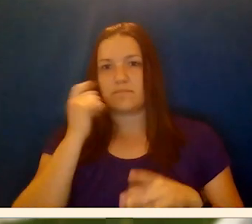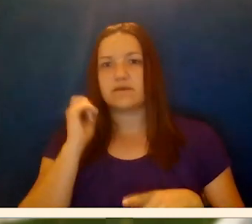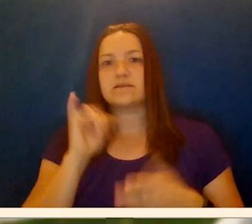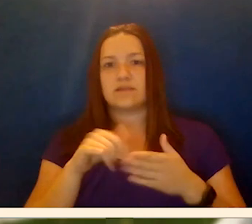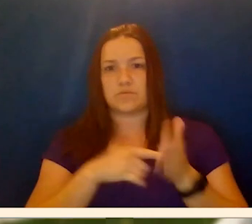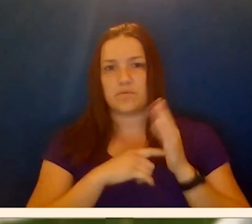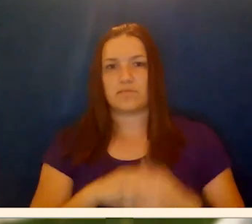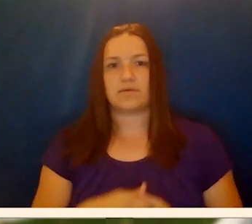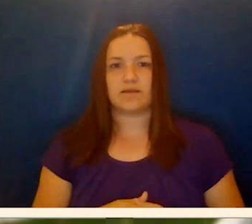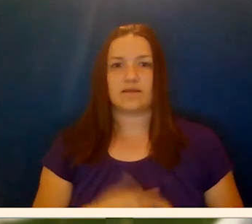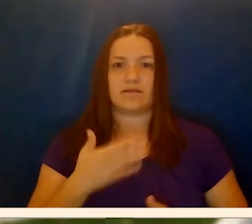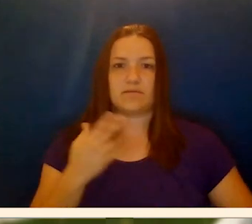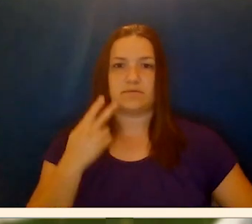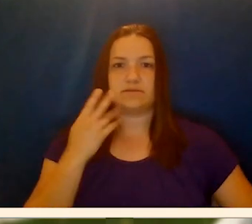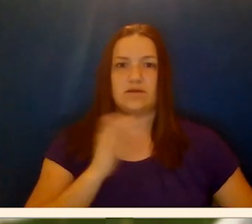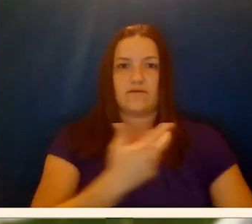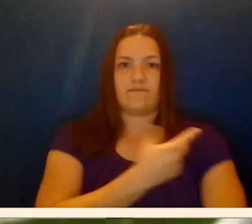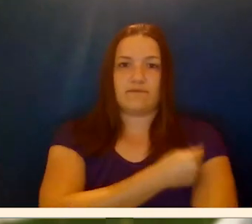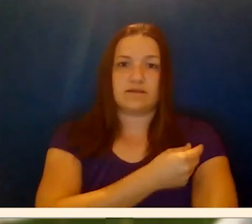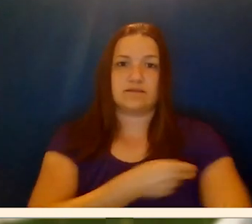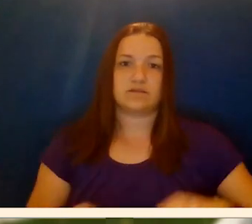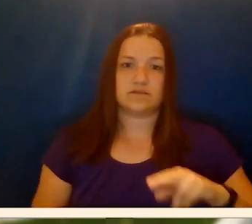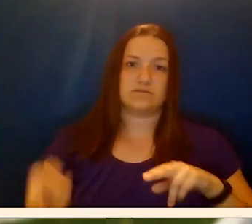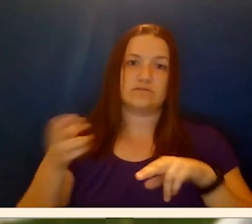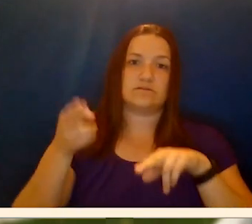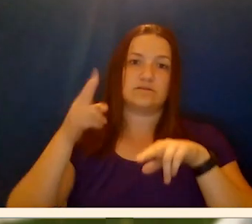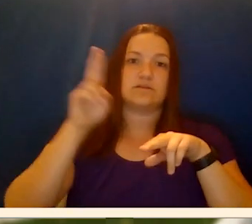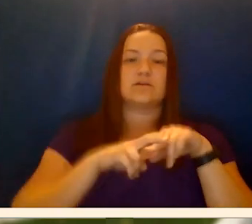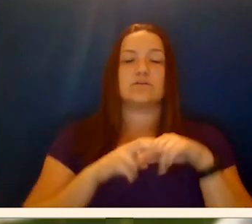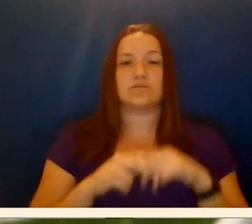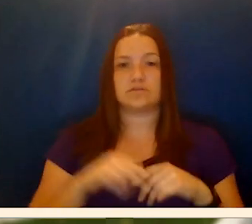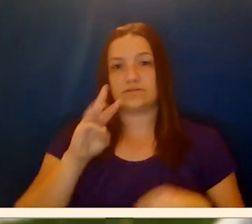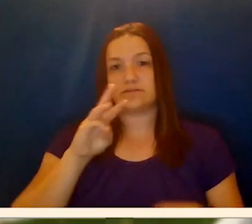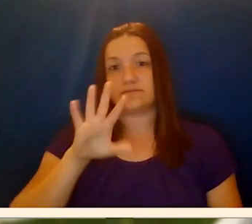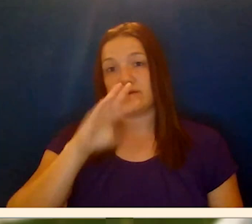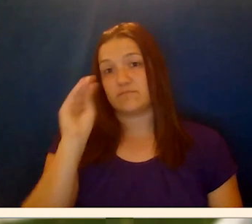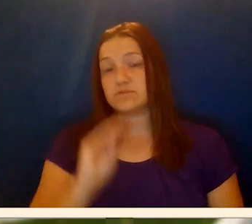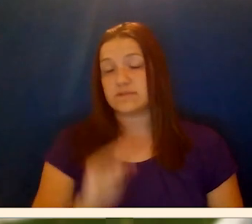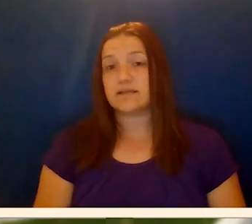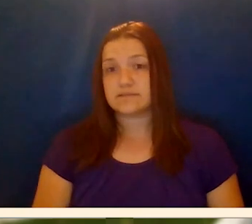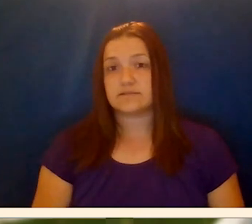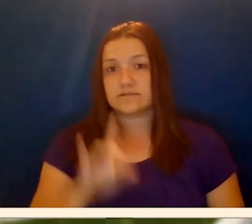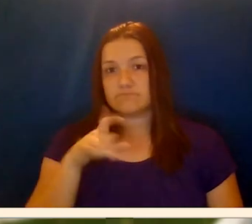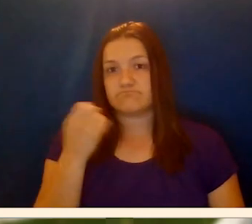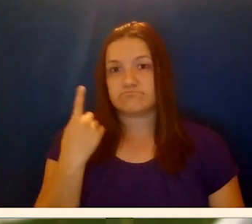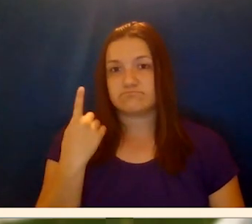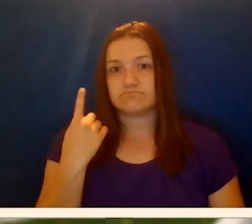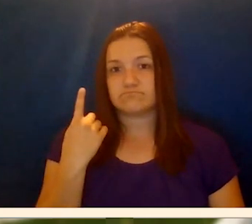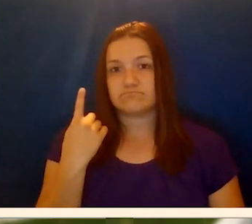mandate. And I'm glad to see, our vaccination rate has climbed up to 65%, and I understand that